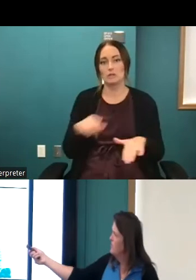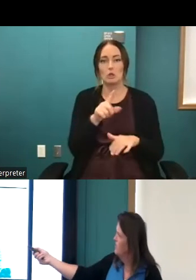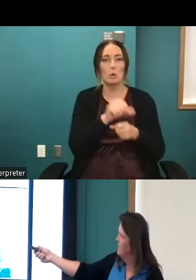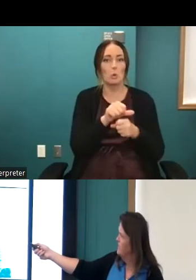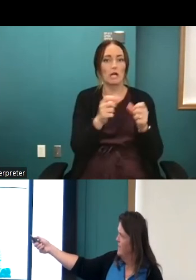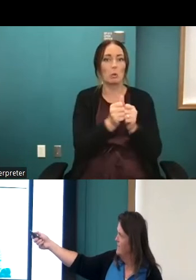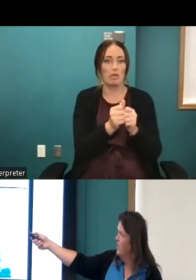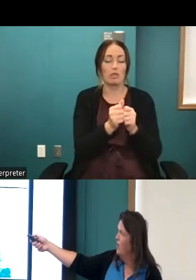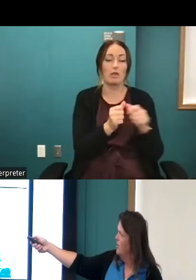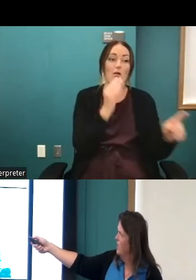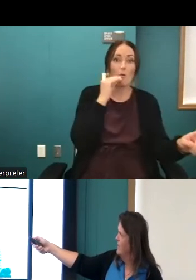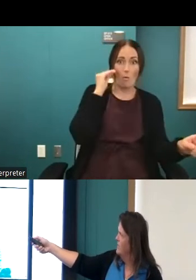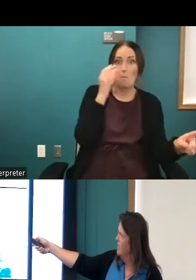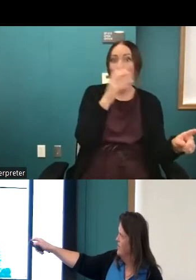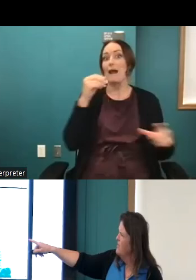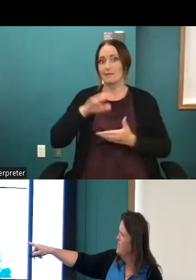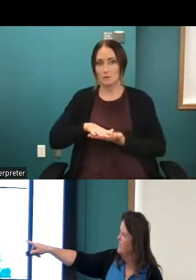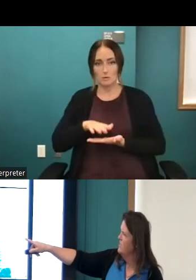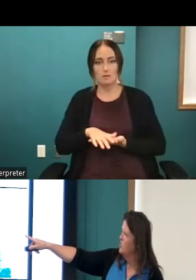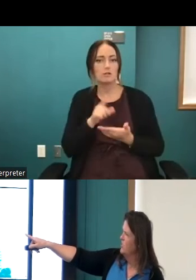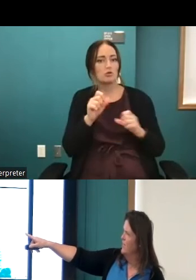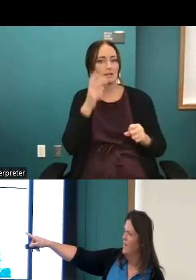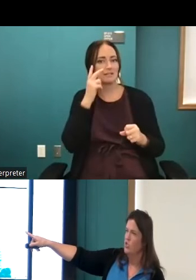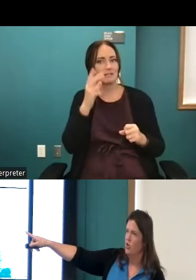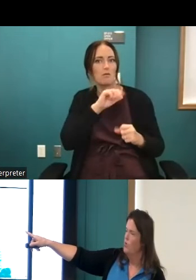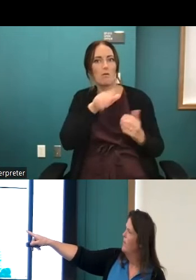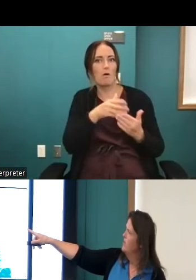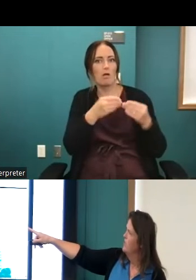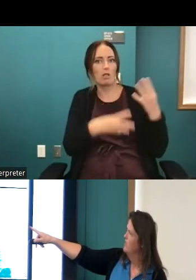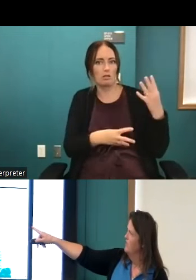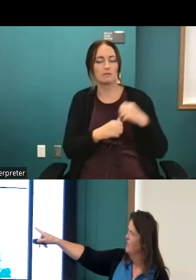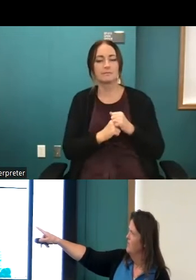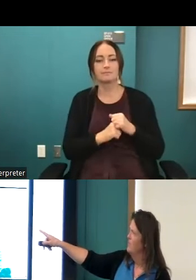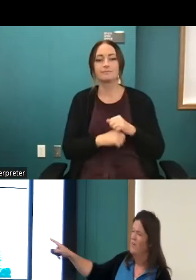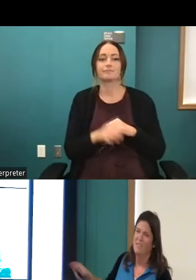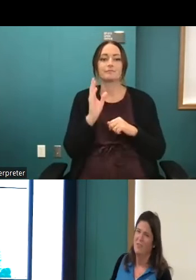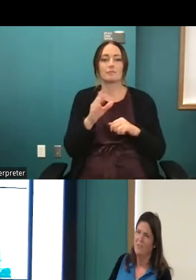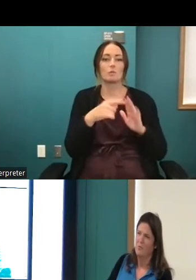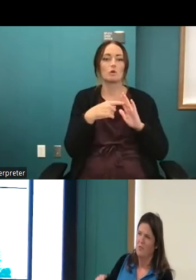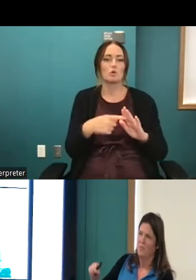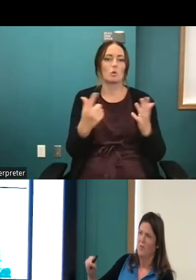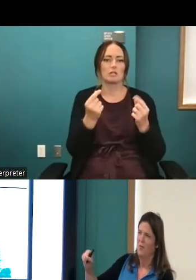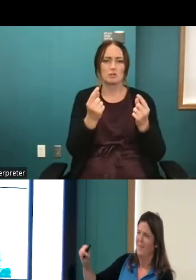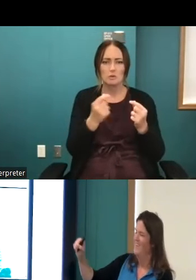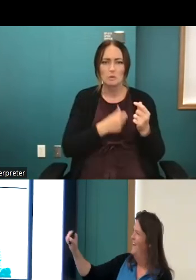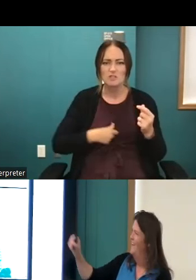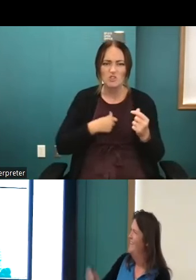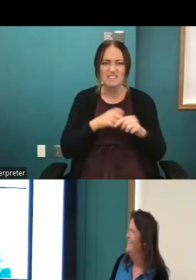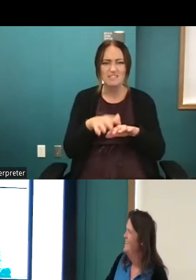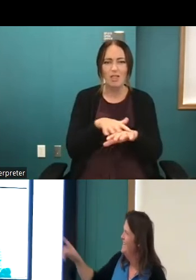You can utilize it and see all your clients on there. This is just going to kind of show you what you can do. So sorry, it's a little slow trying to